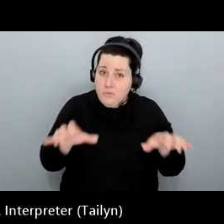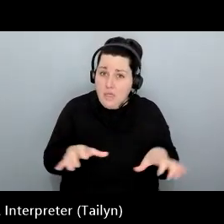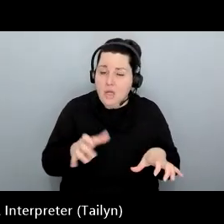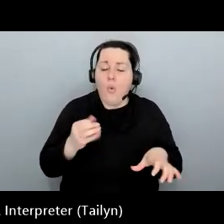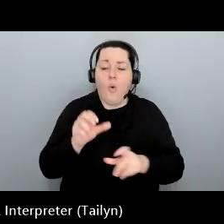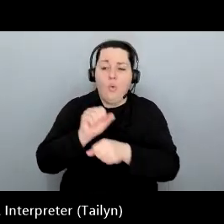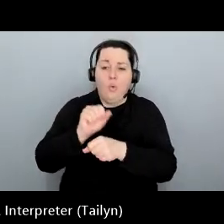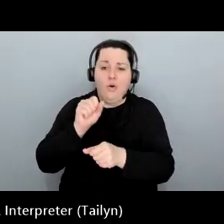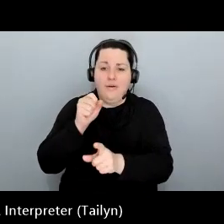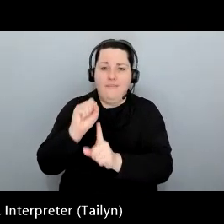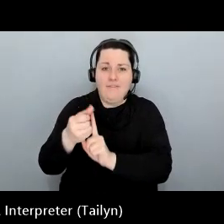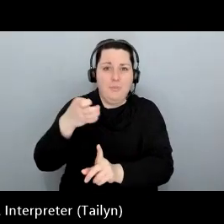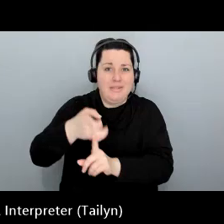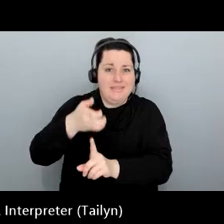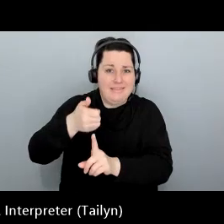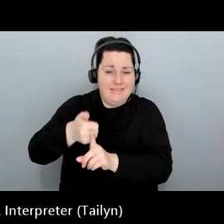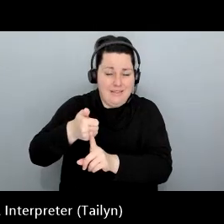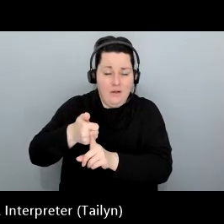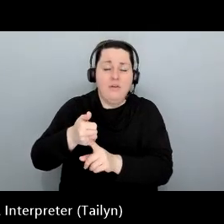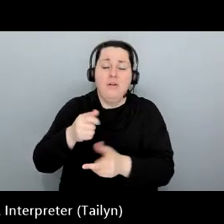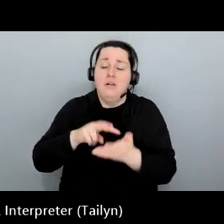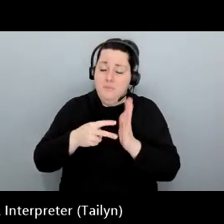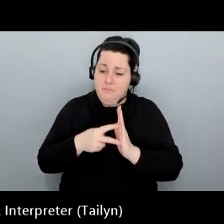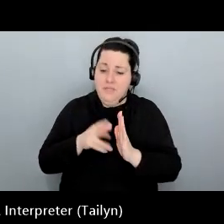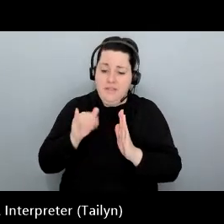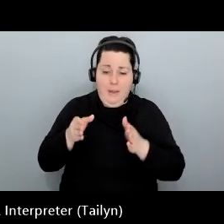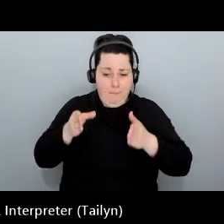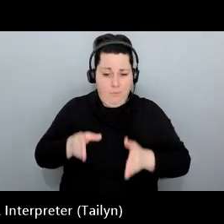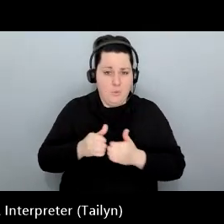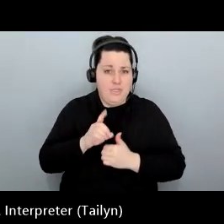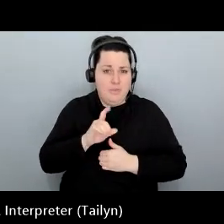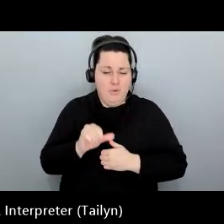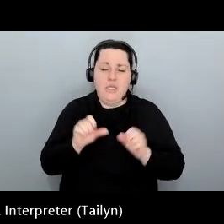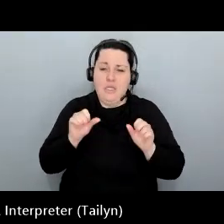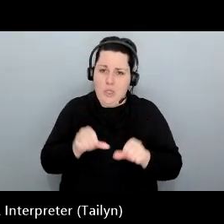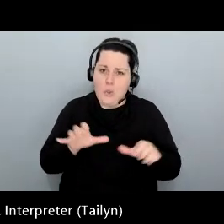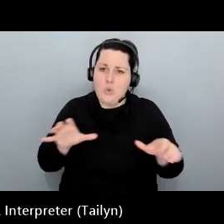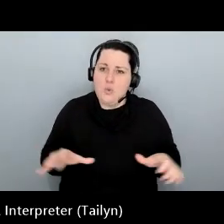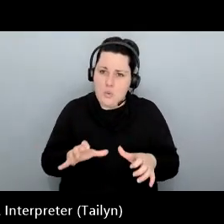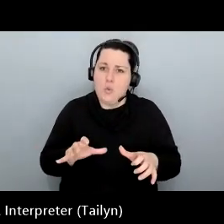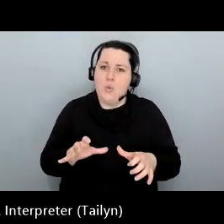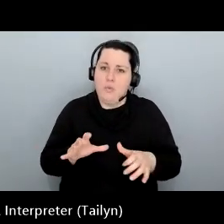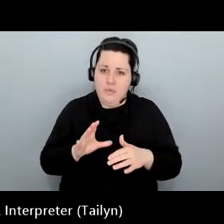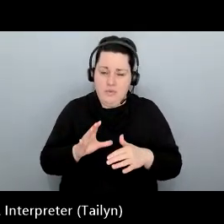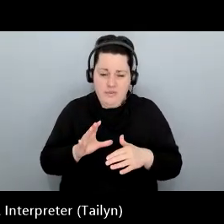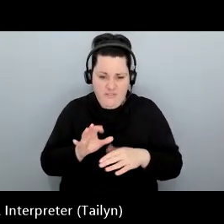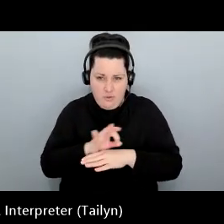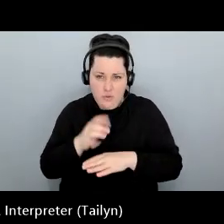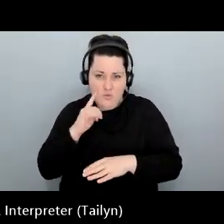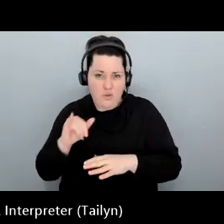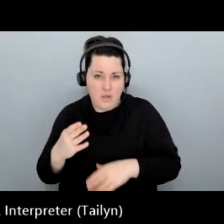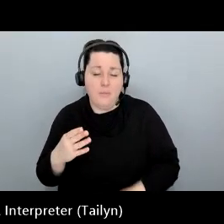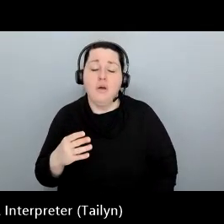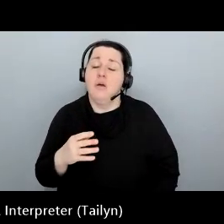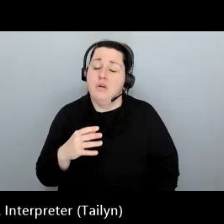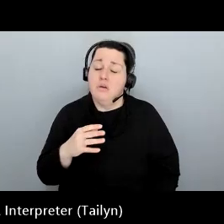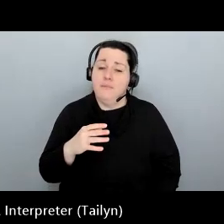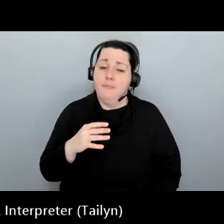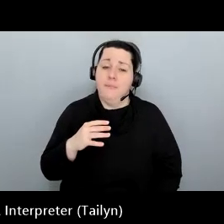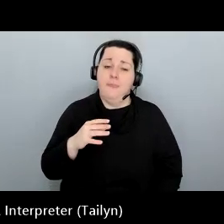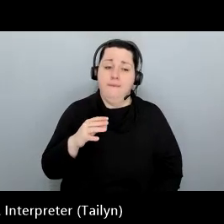that enables a qualified individual with a disability to perform the essential functions on the job, that's something that could